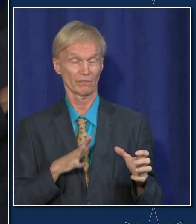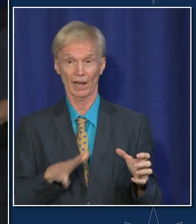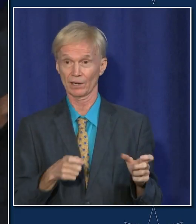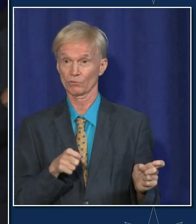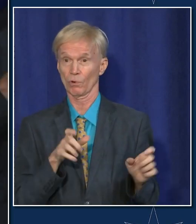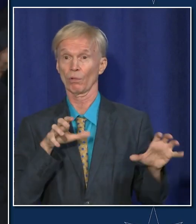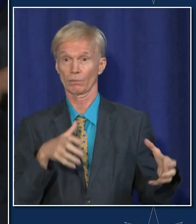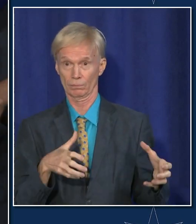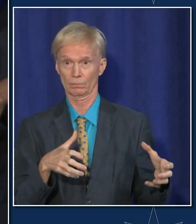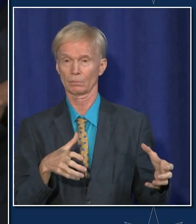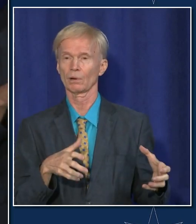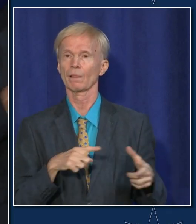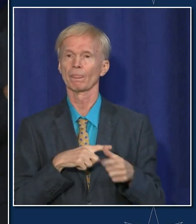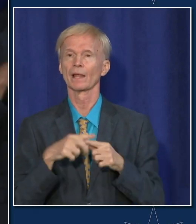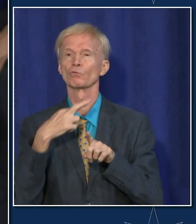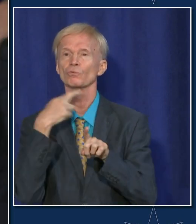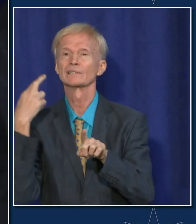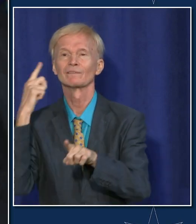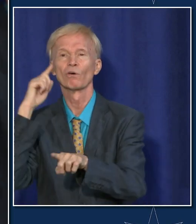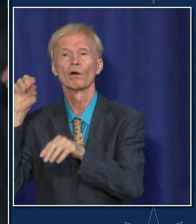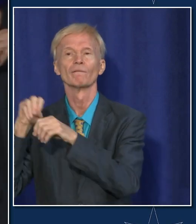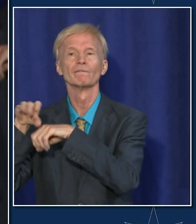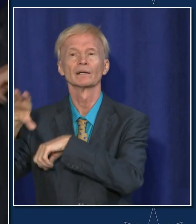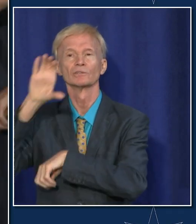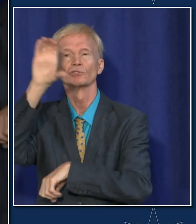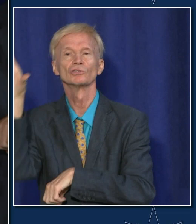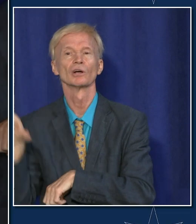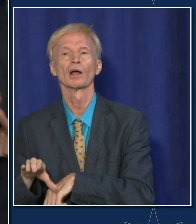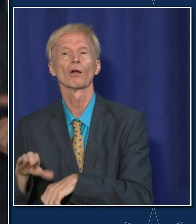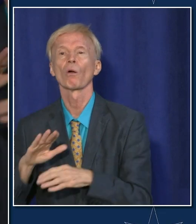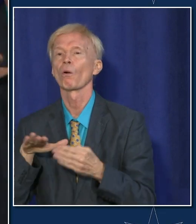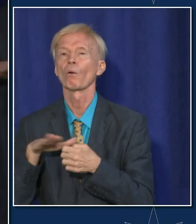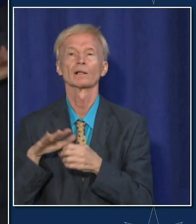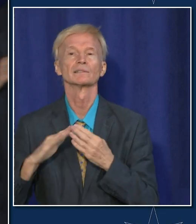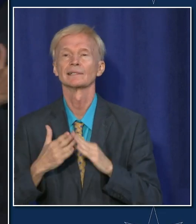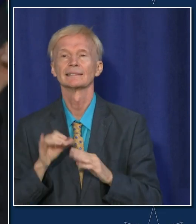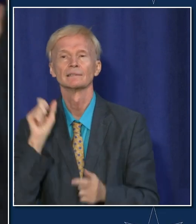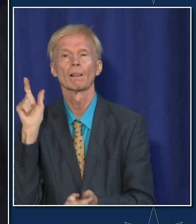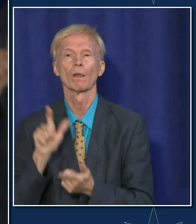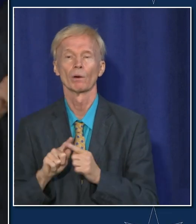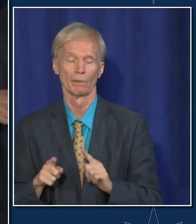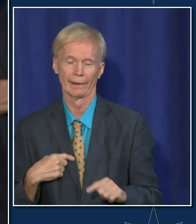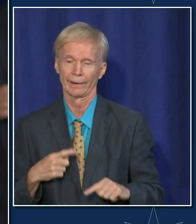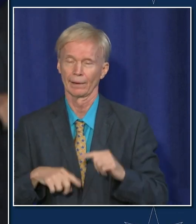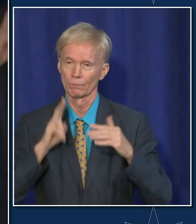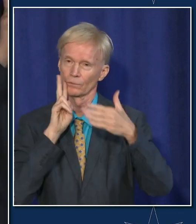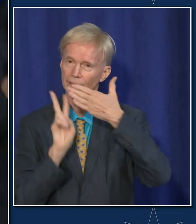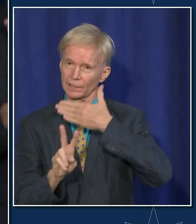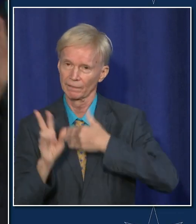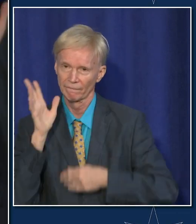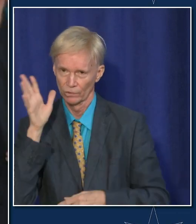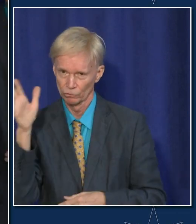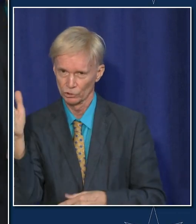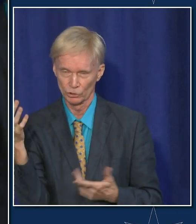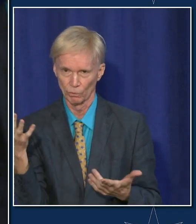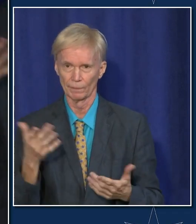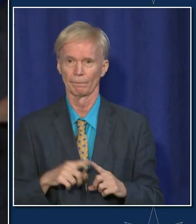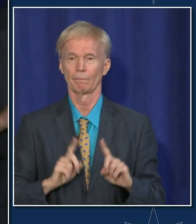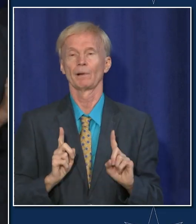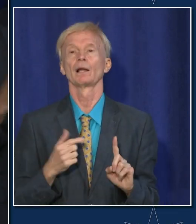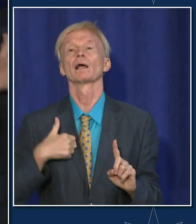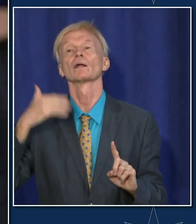the risk, to the whole city is lower. I can't completely predict, of course, what the future will hold. I'm confident with